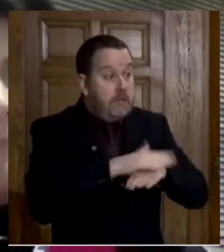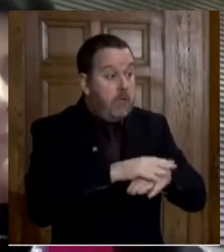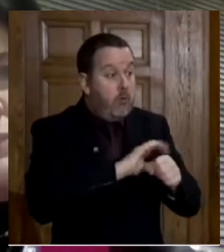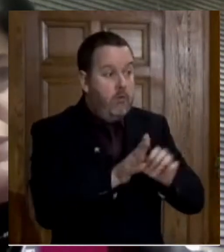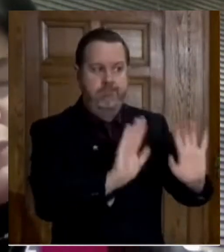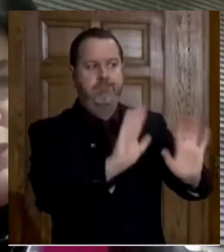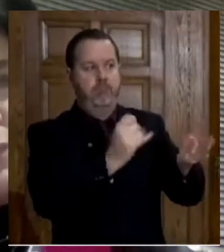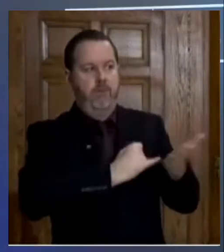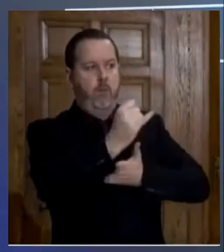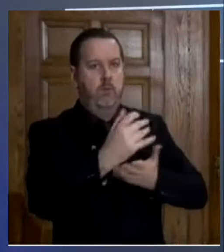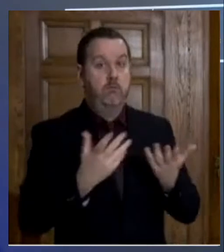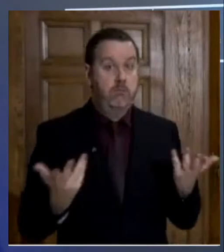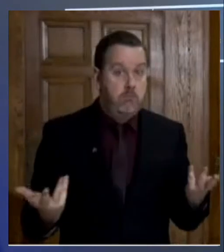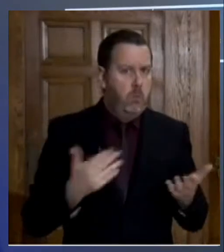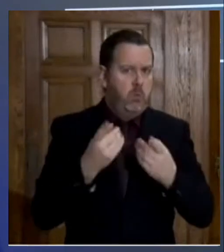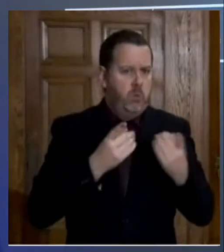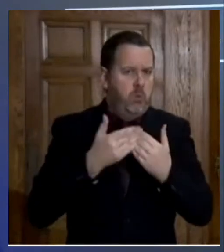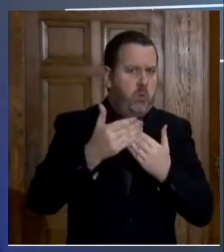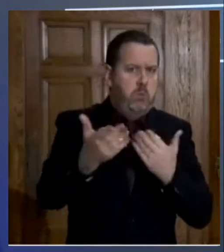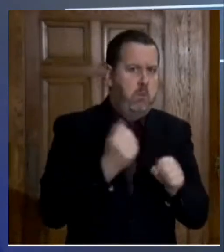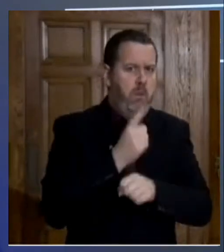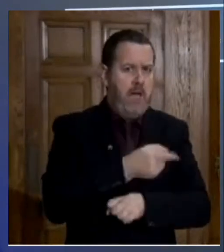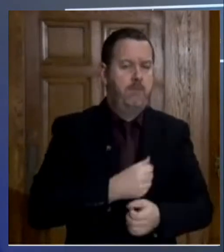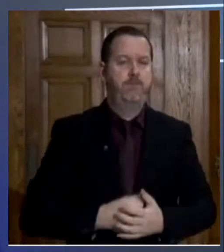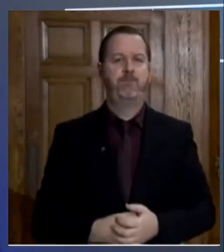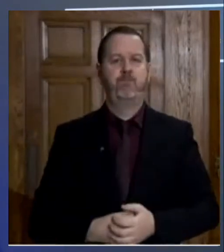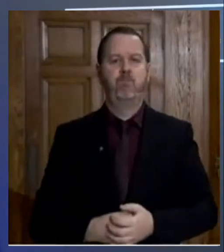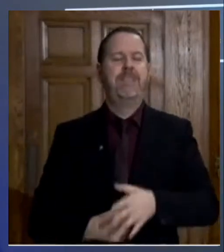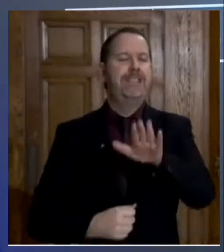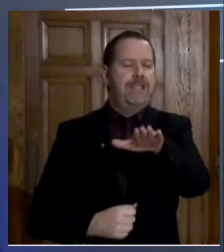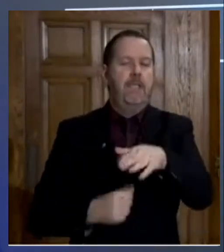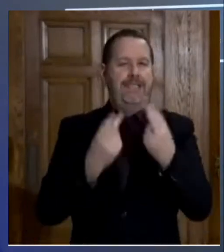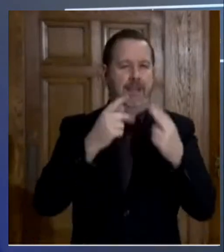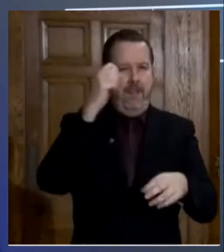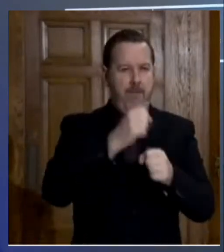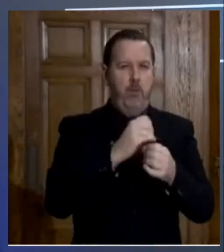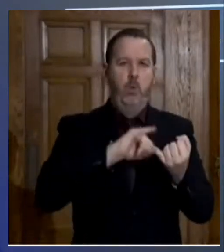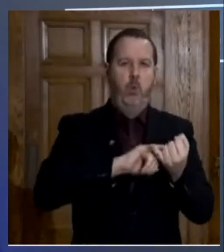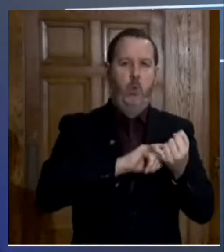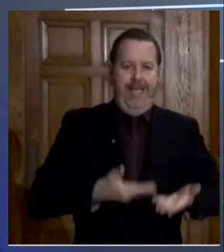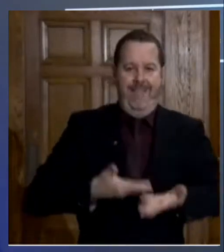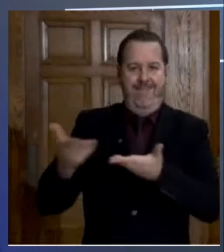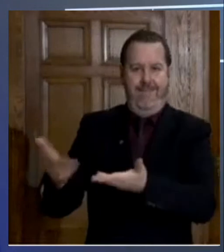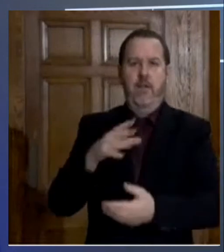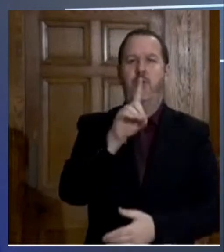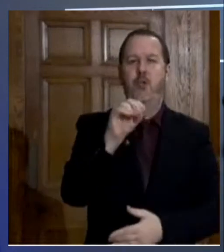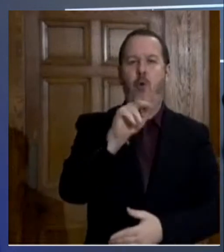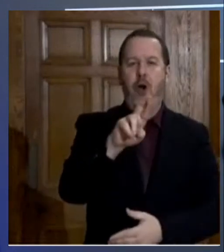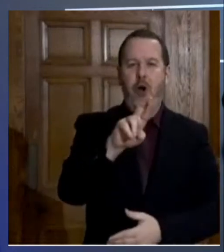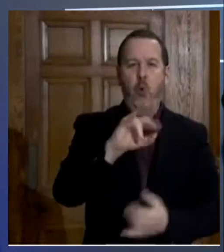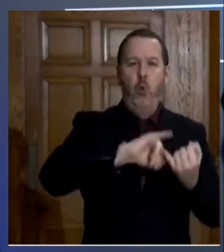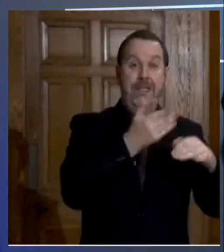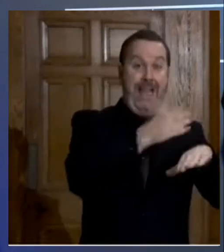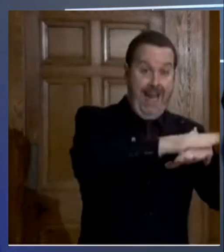programme? Well, I think that we do need to differentiate between deceased donors and living donors. Unfortunately, one of the steps that